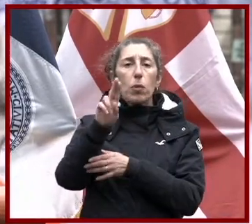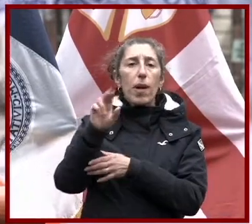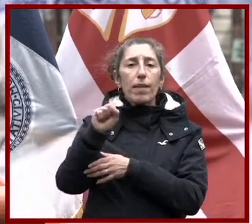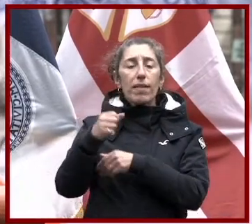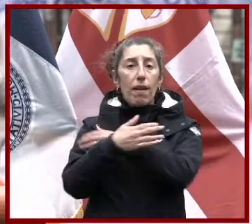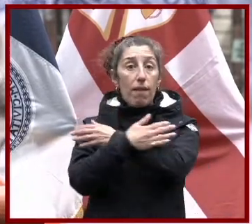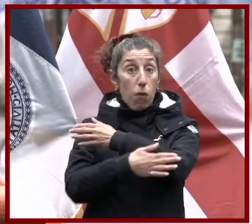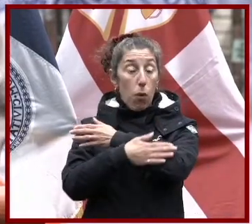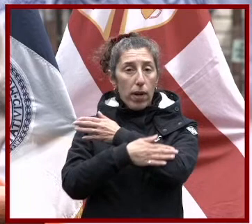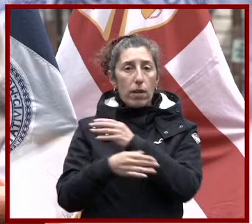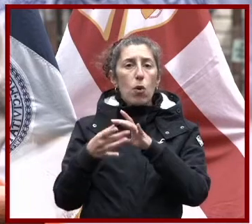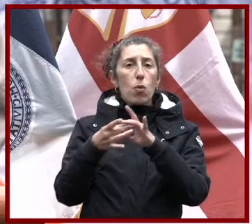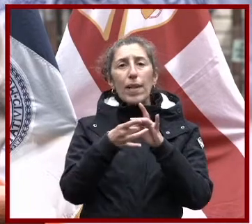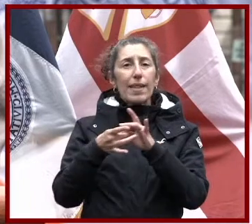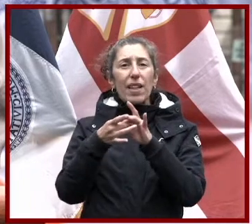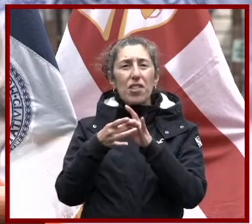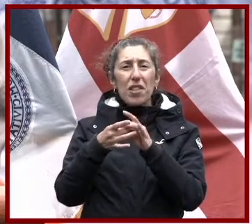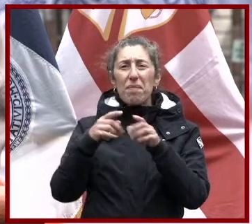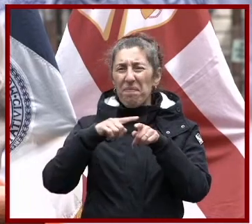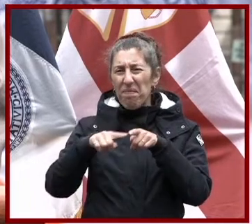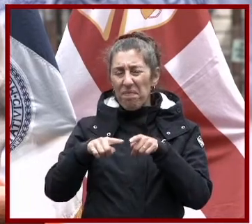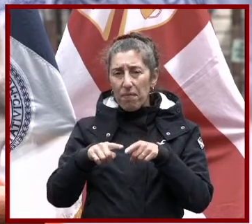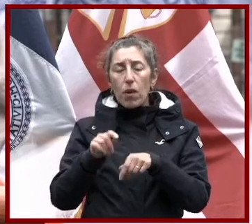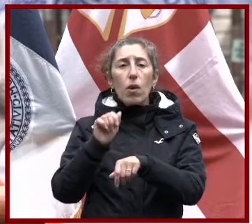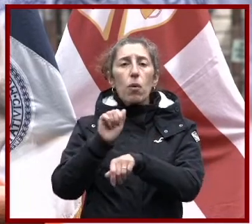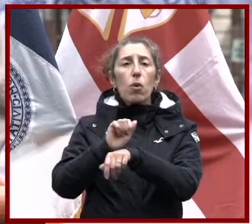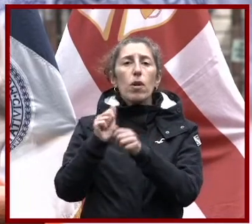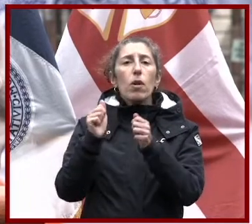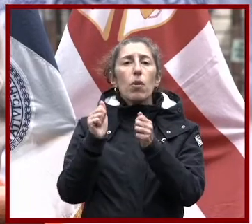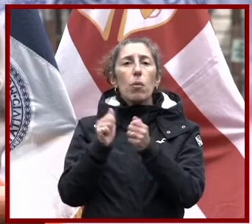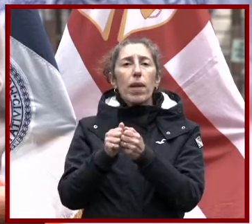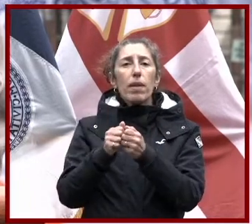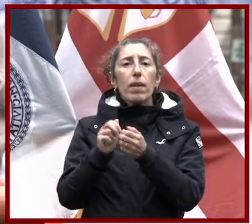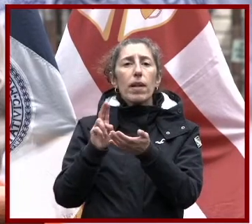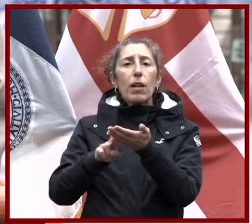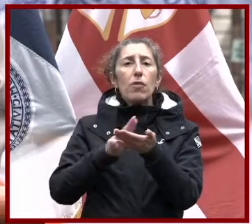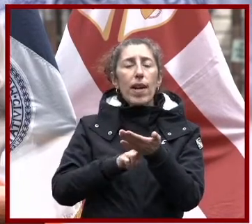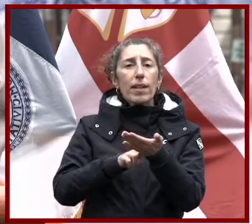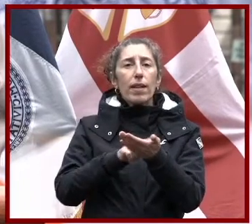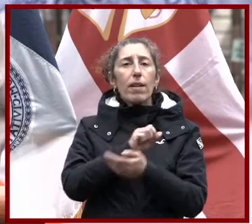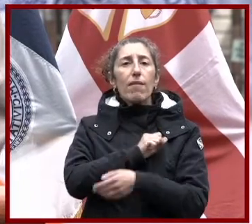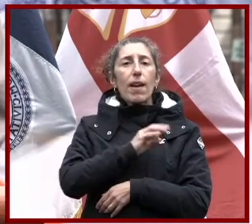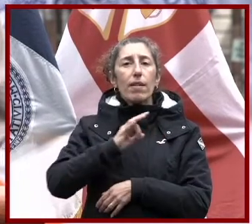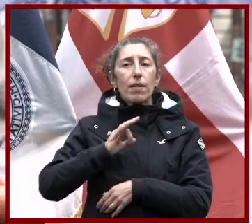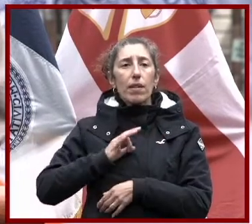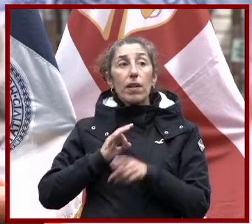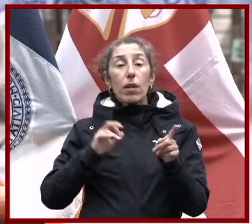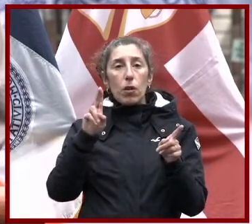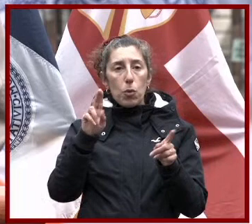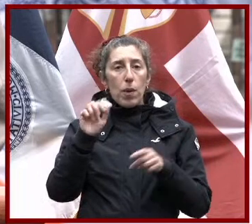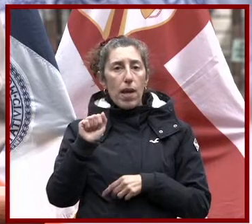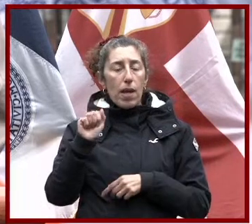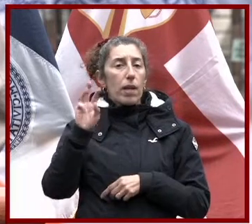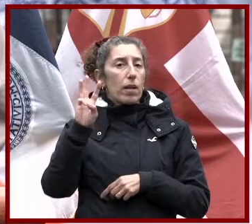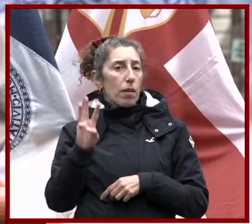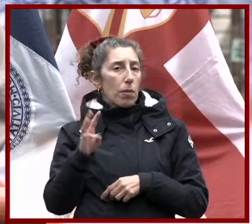is active in organizing with Contract Faculty United, UAW, to ensure meaningful